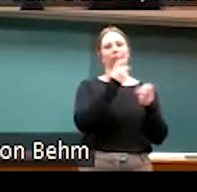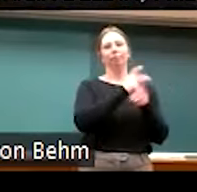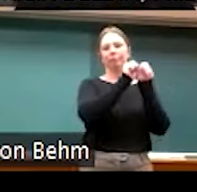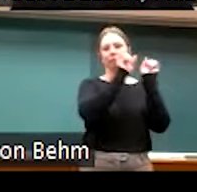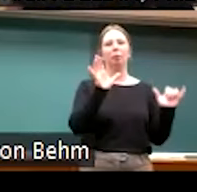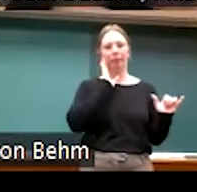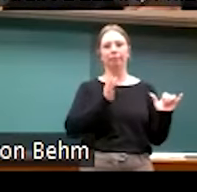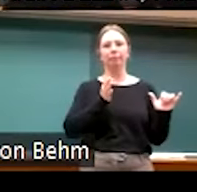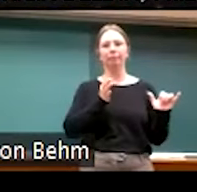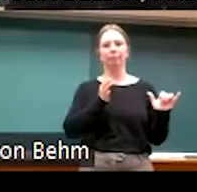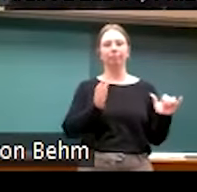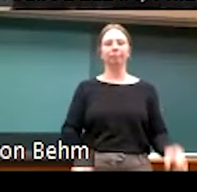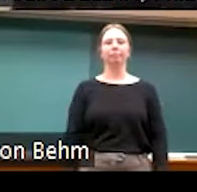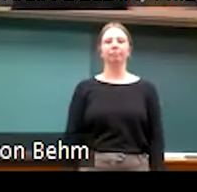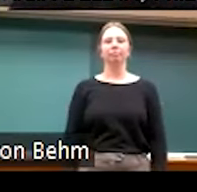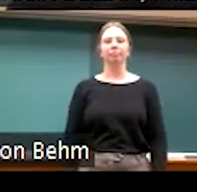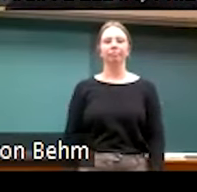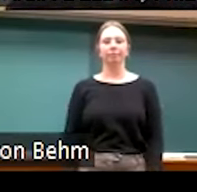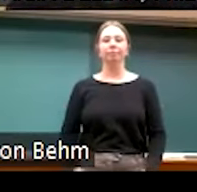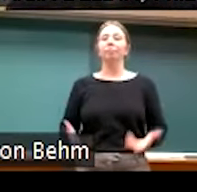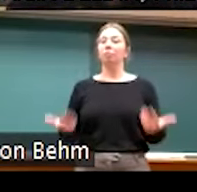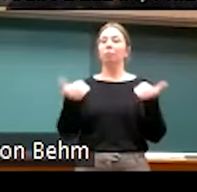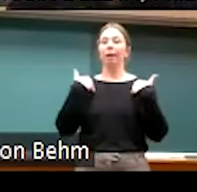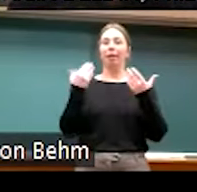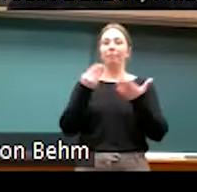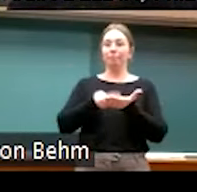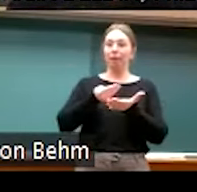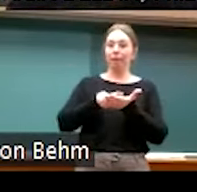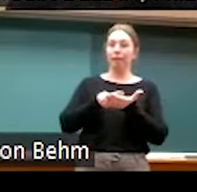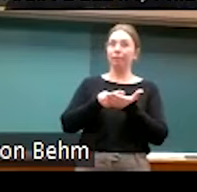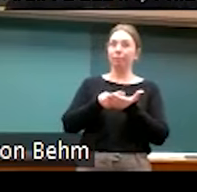Okay, so we did. We have enough money, we can provide care,